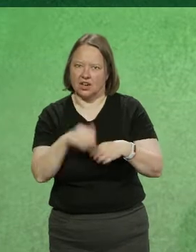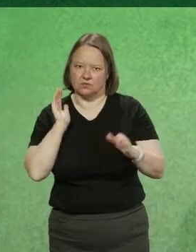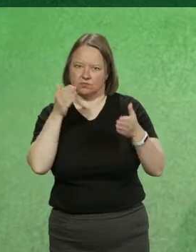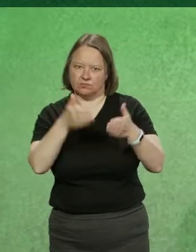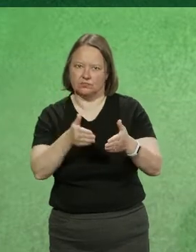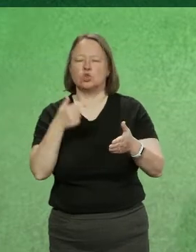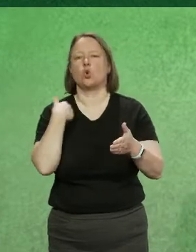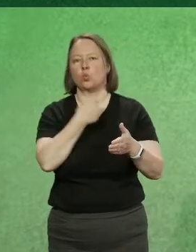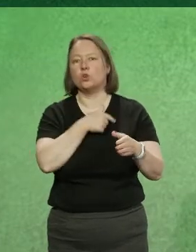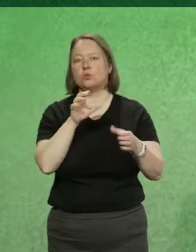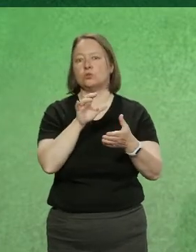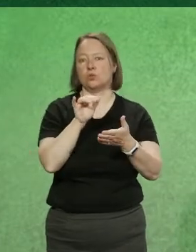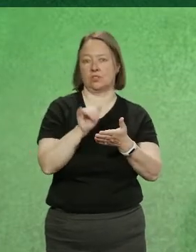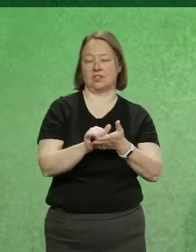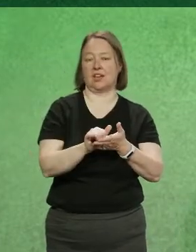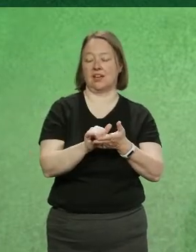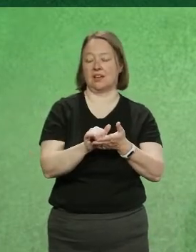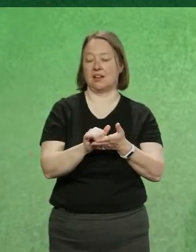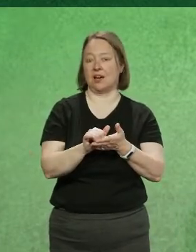what we do.